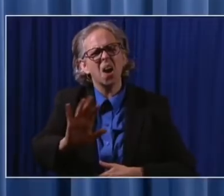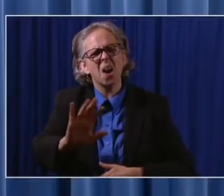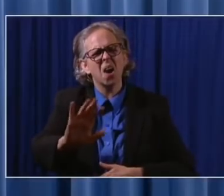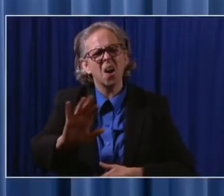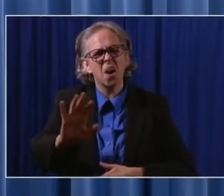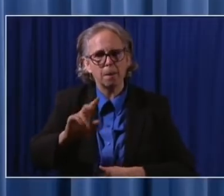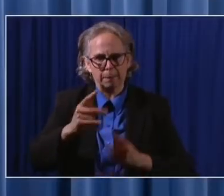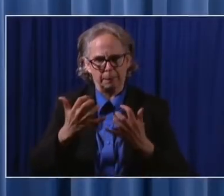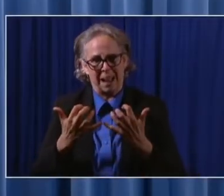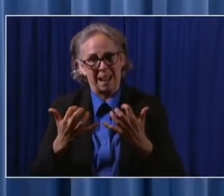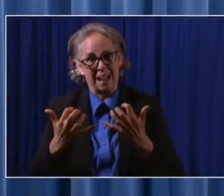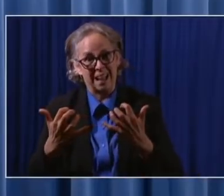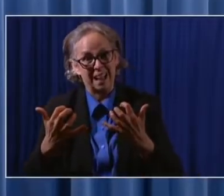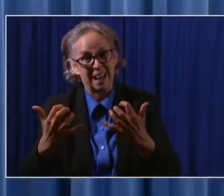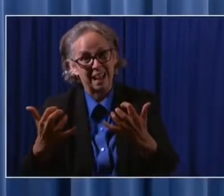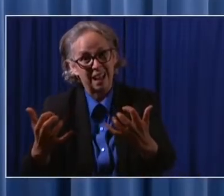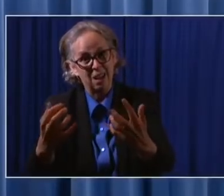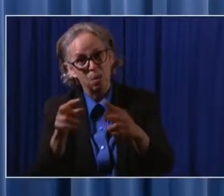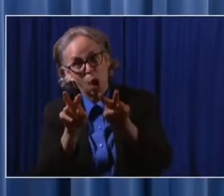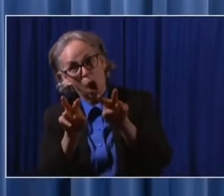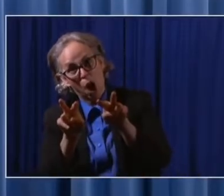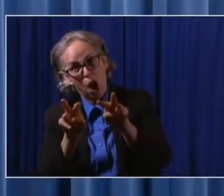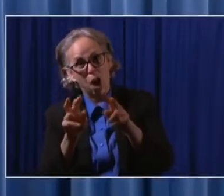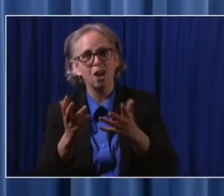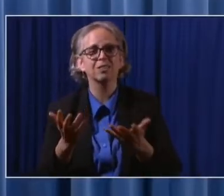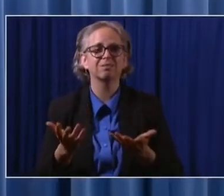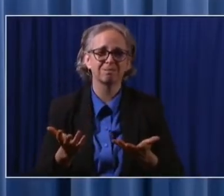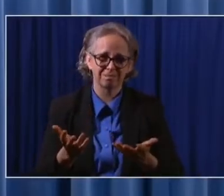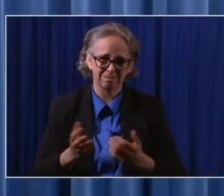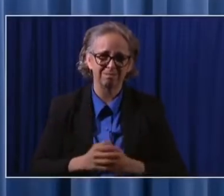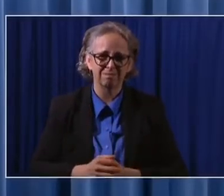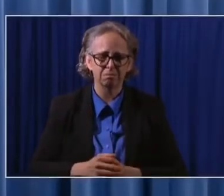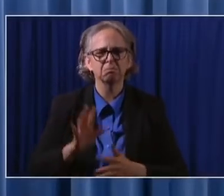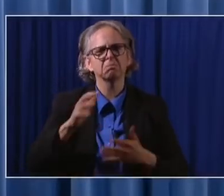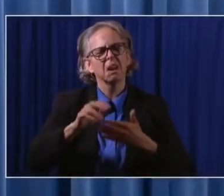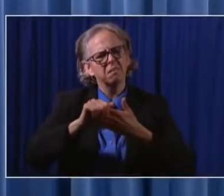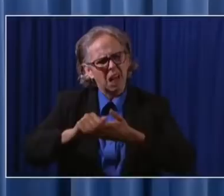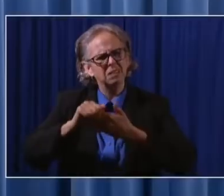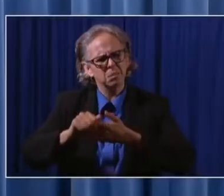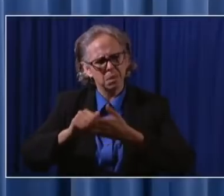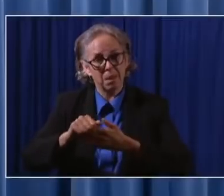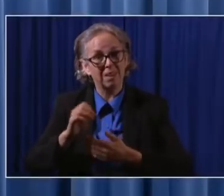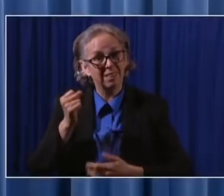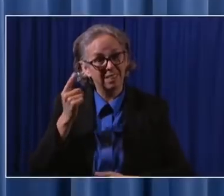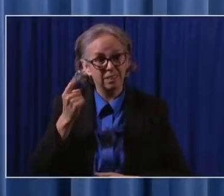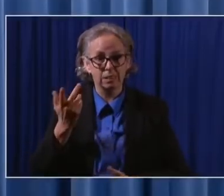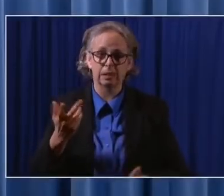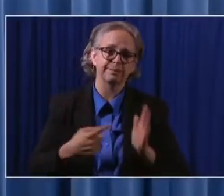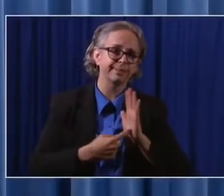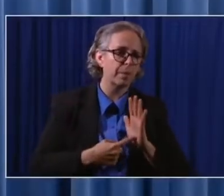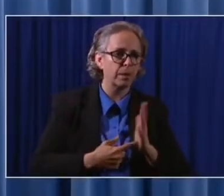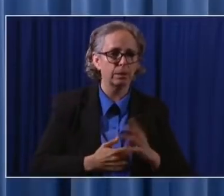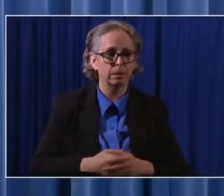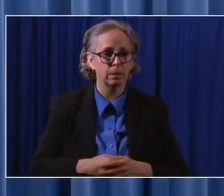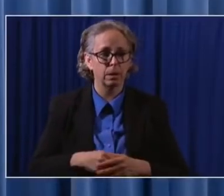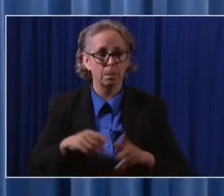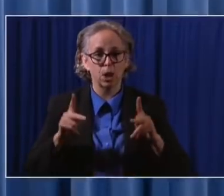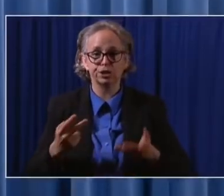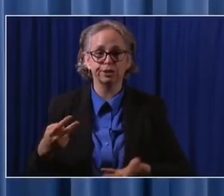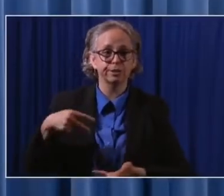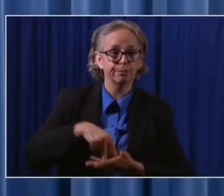Our interpretation of that is going to be broad. So simply if you have a reader who stands up and reads, that's